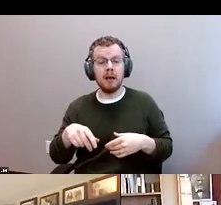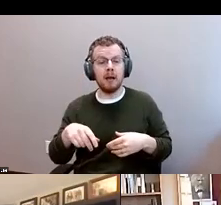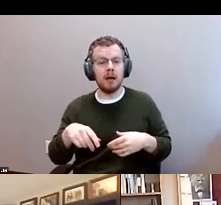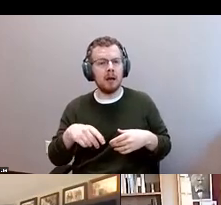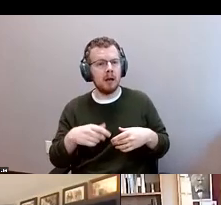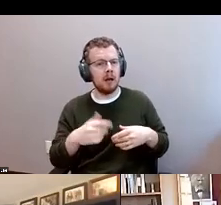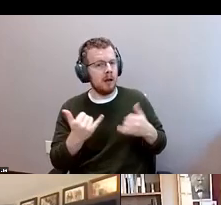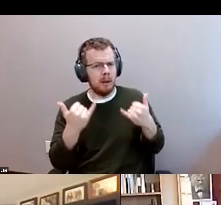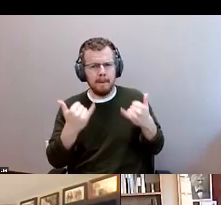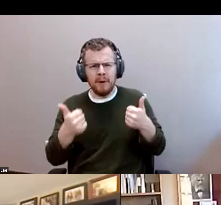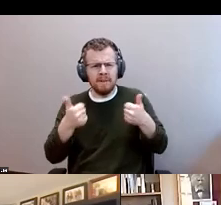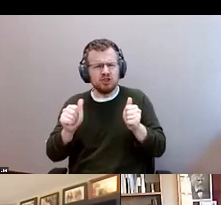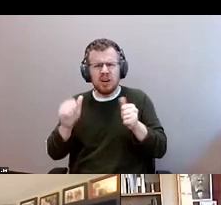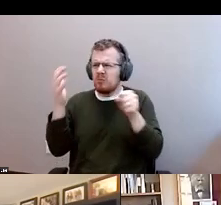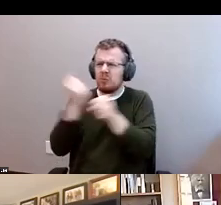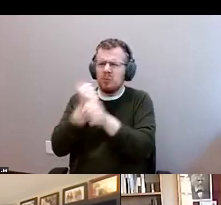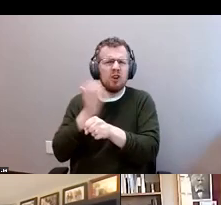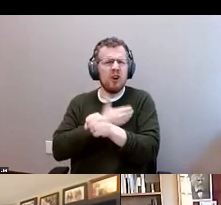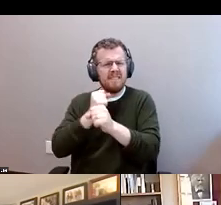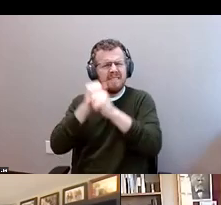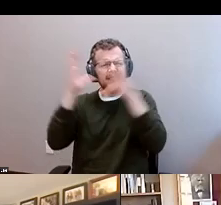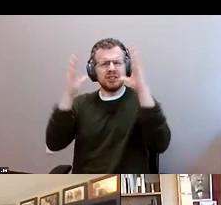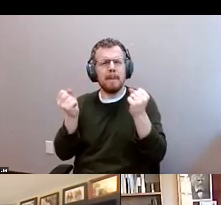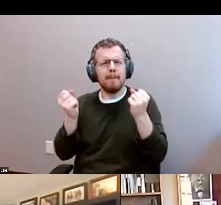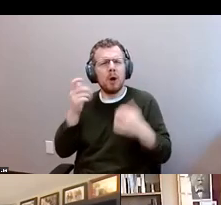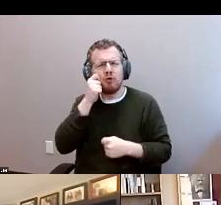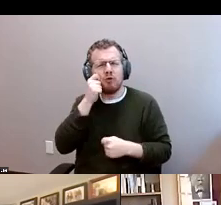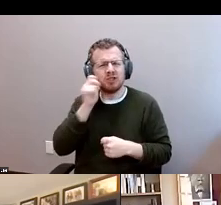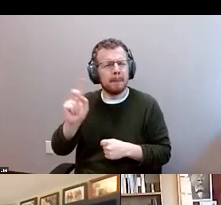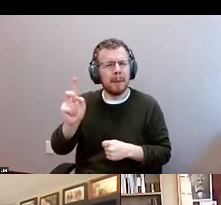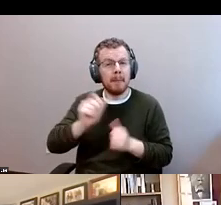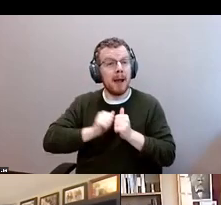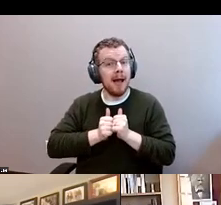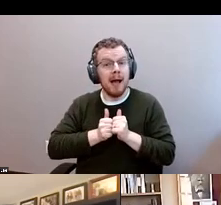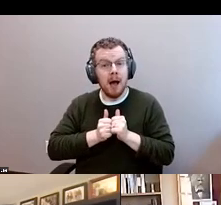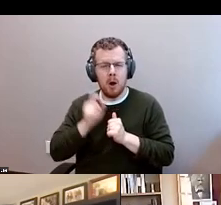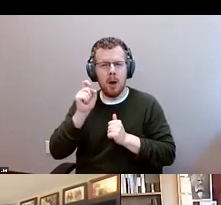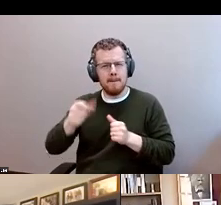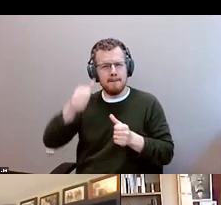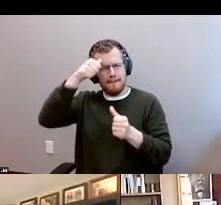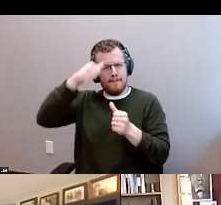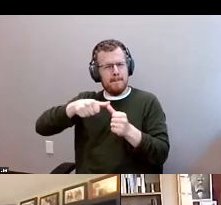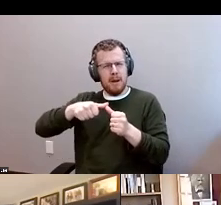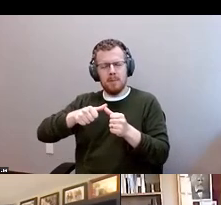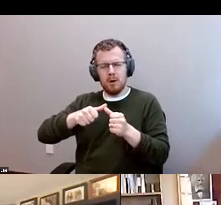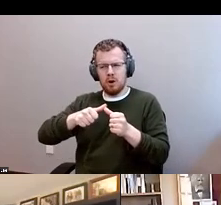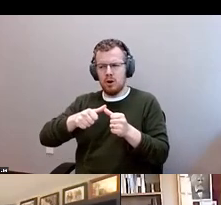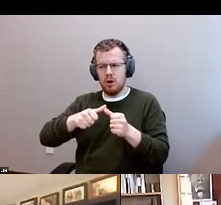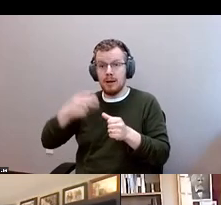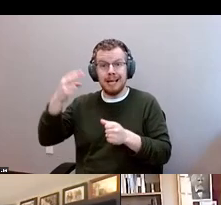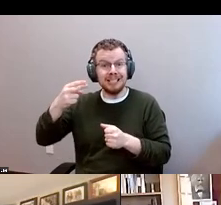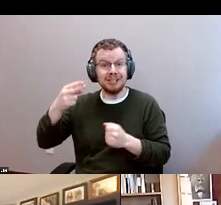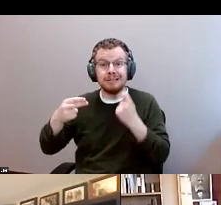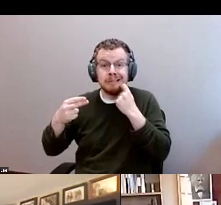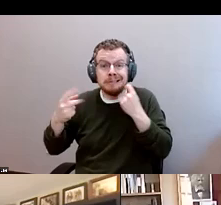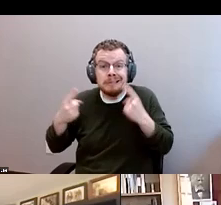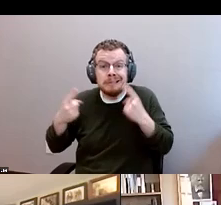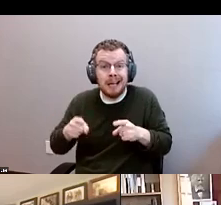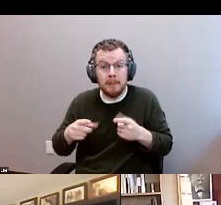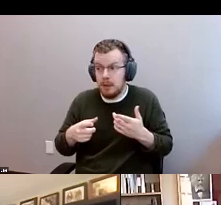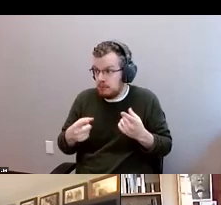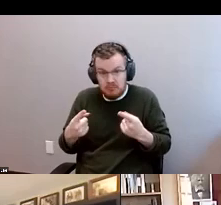organizing to win on our vision of a multiracial democracy, we have to remember how present history is, even in this very moment of